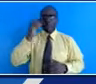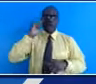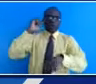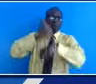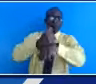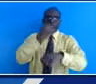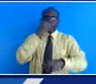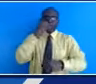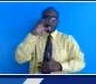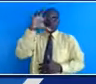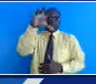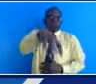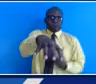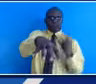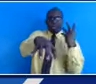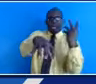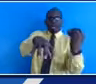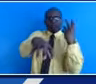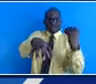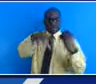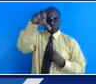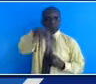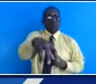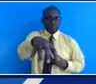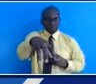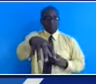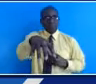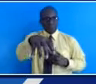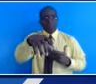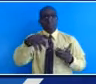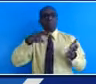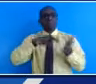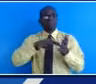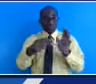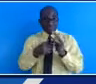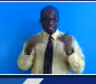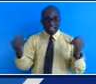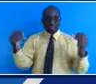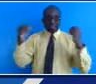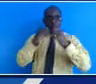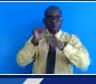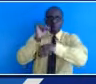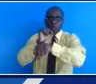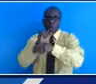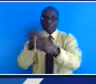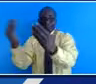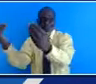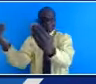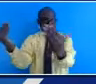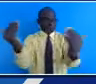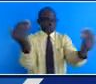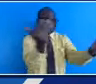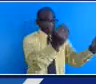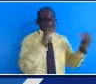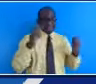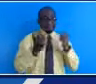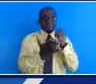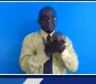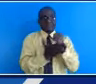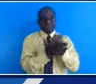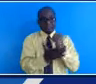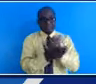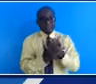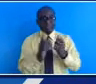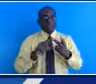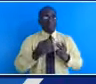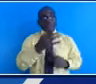continue to provide other opportunities for people to volunteer and help support their neighbors. We'll be having blood drives on June 11th and June 18th, but